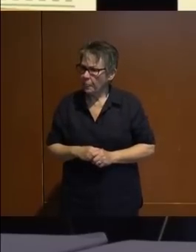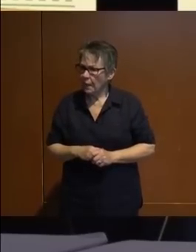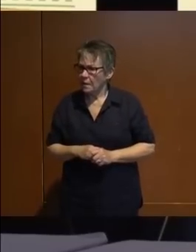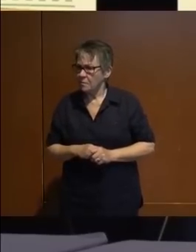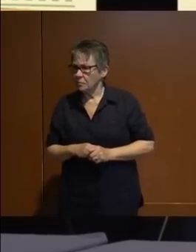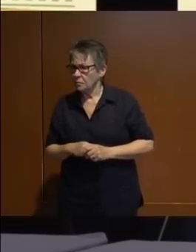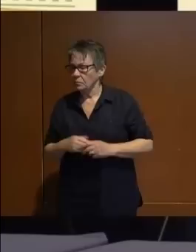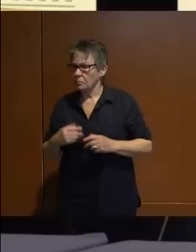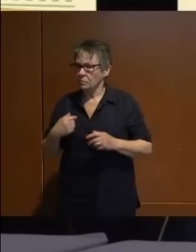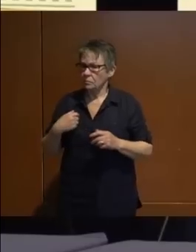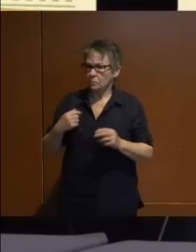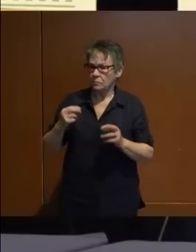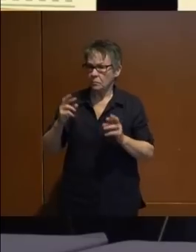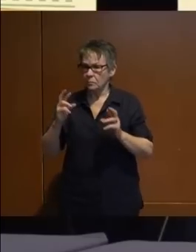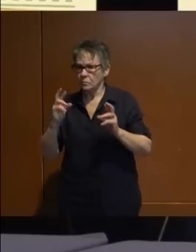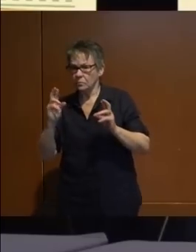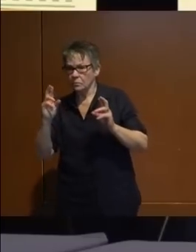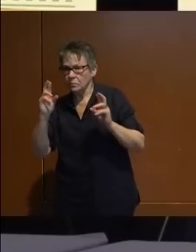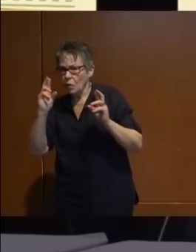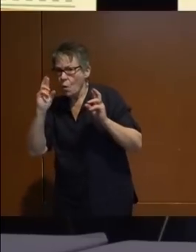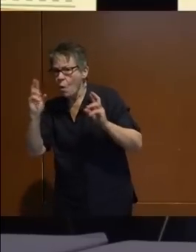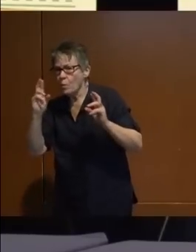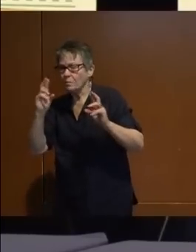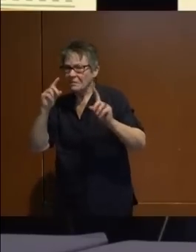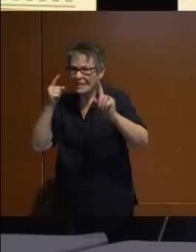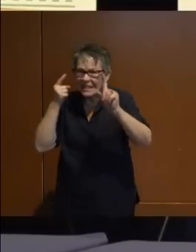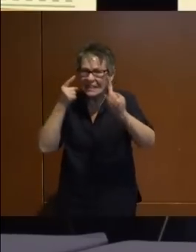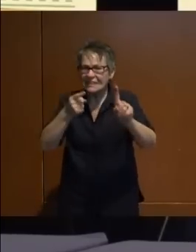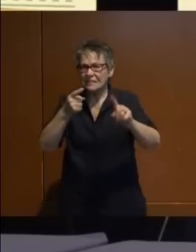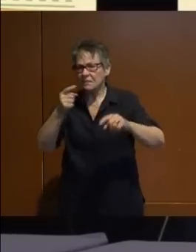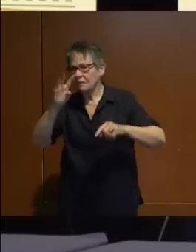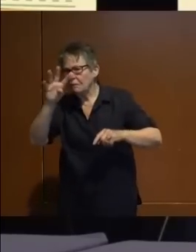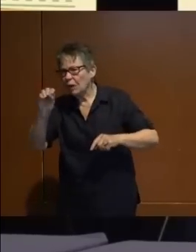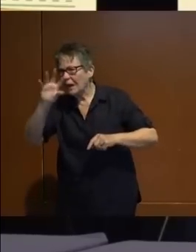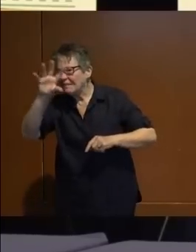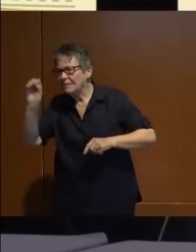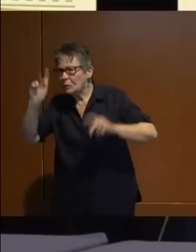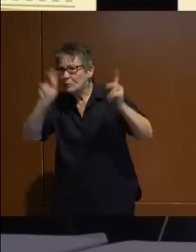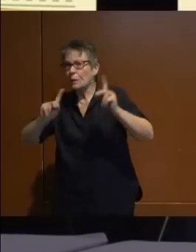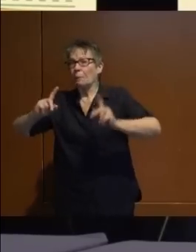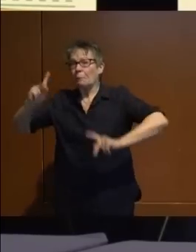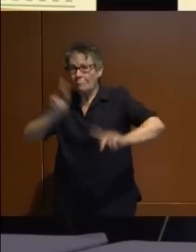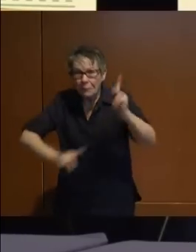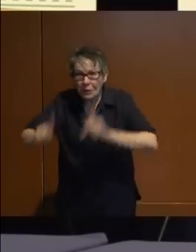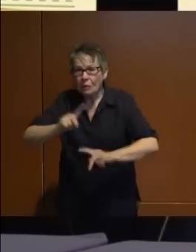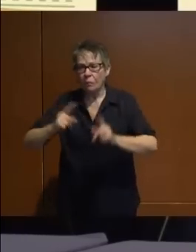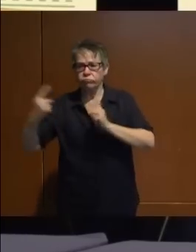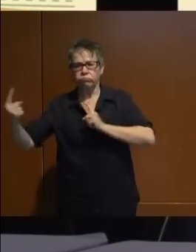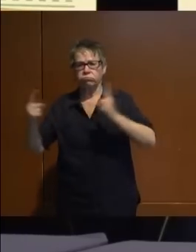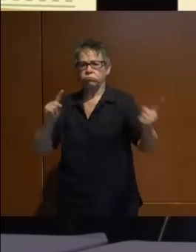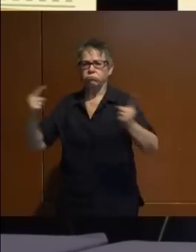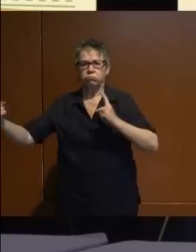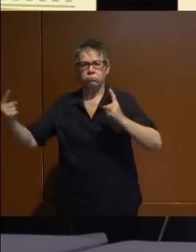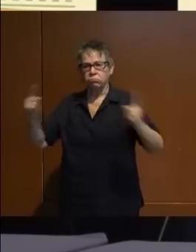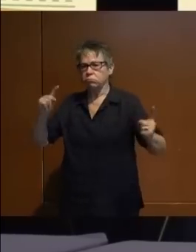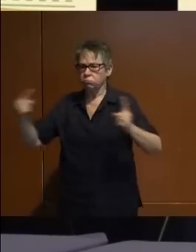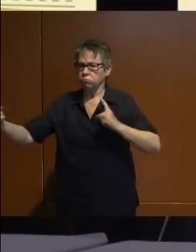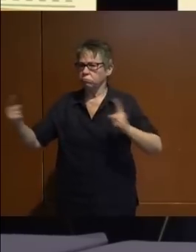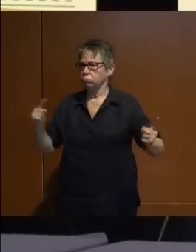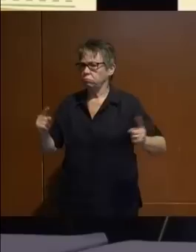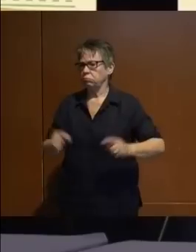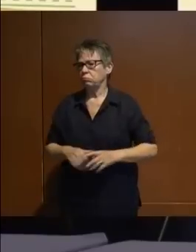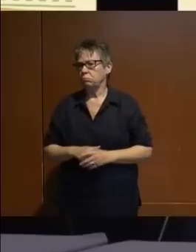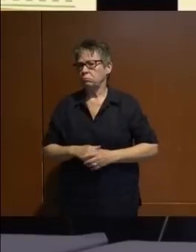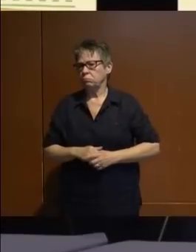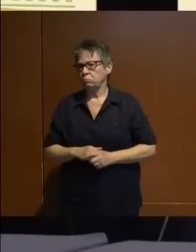So this is a projection. Again, it's based on the available data that we have. It's a point in time. More beds